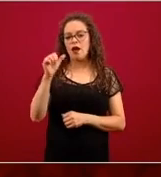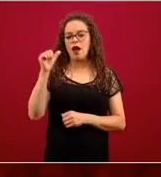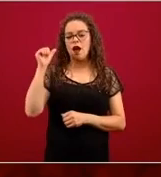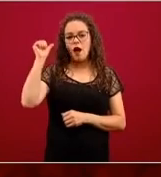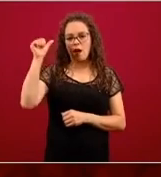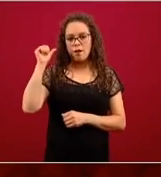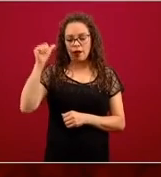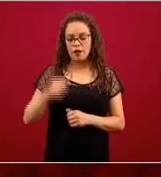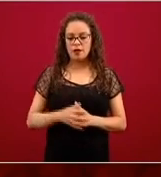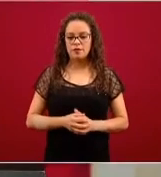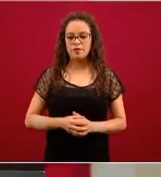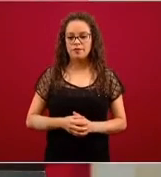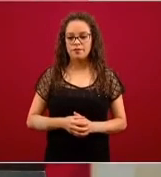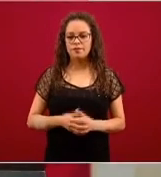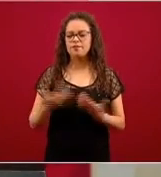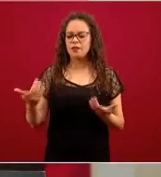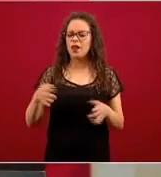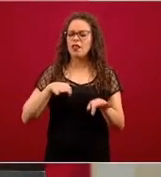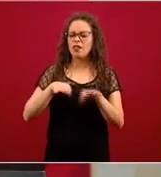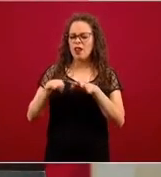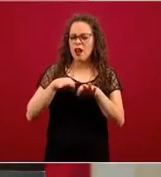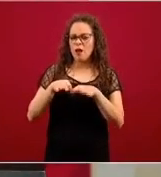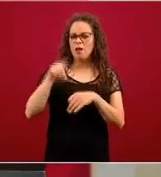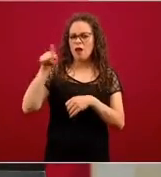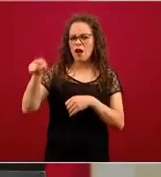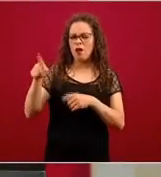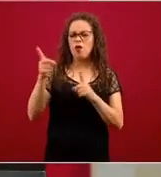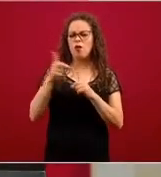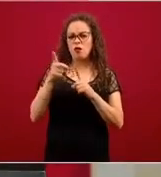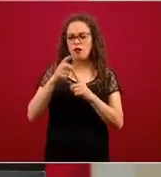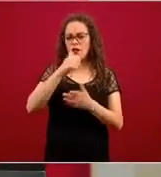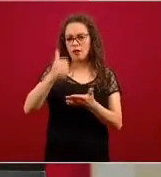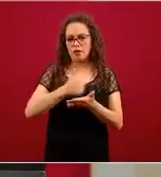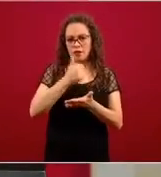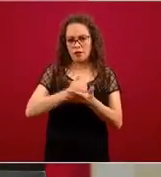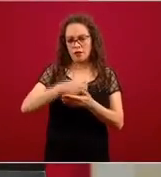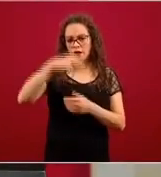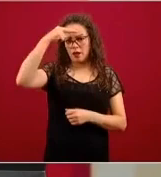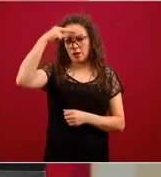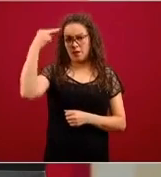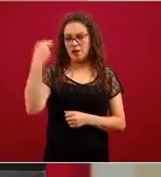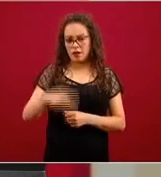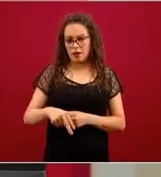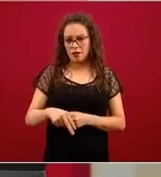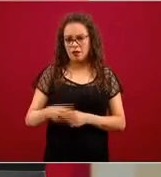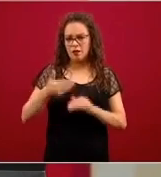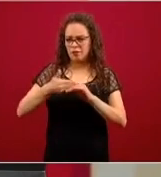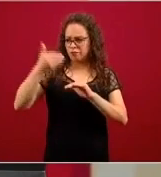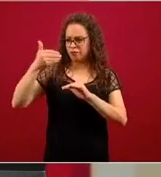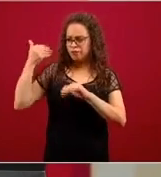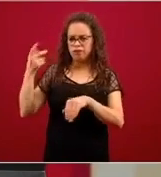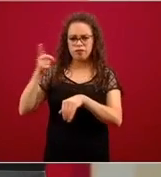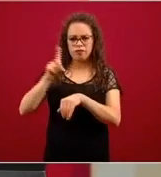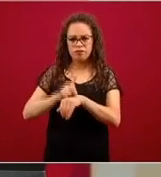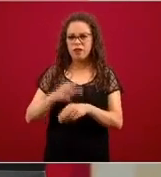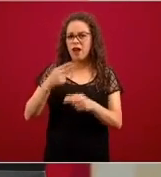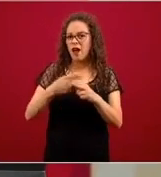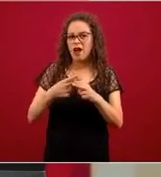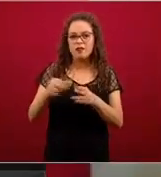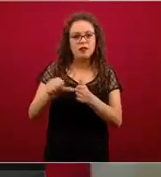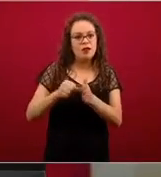happening on behalf of the government of Mexico City. They've been working on this for